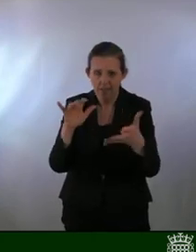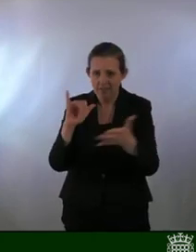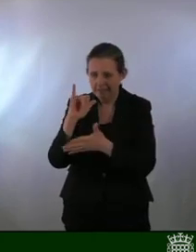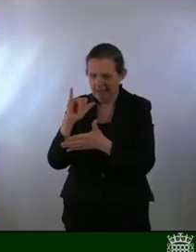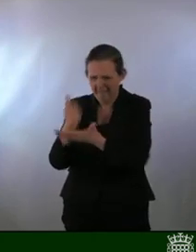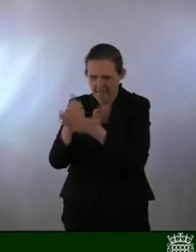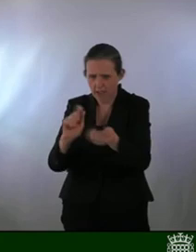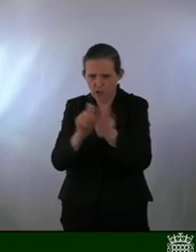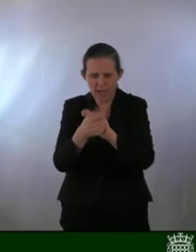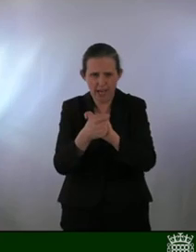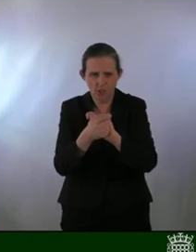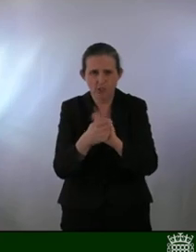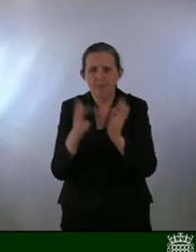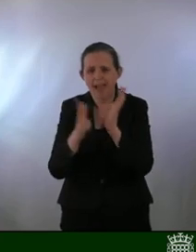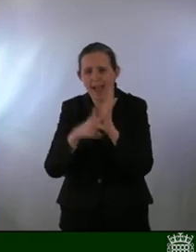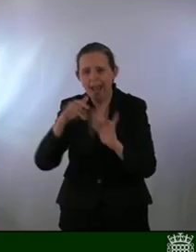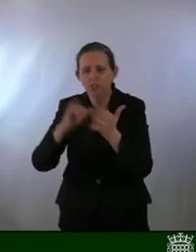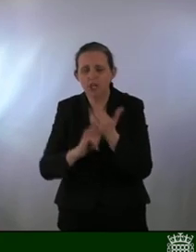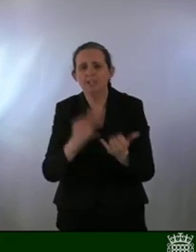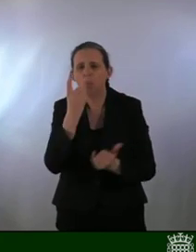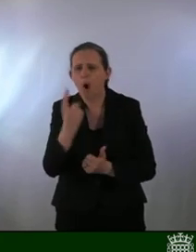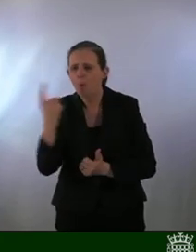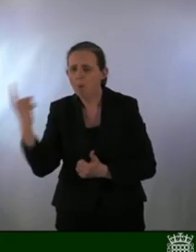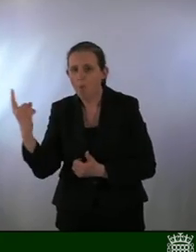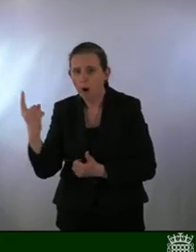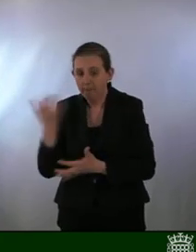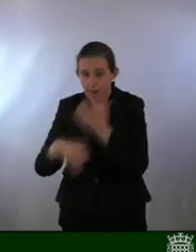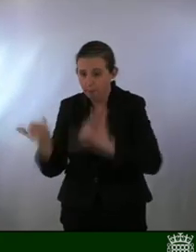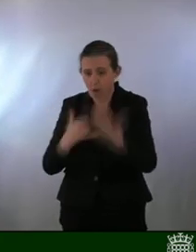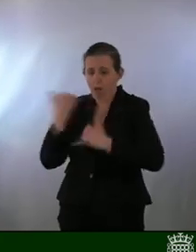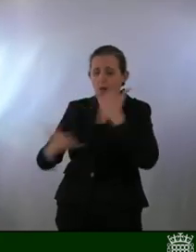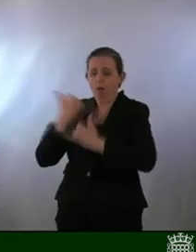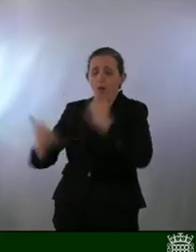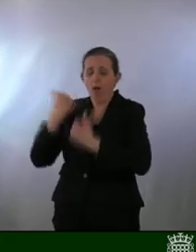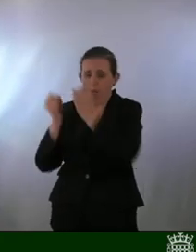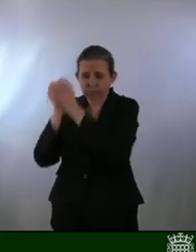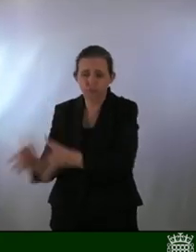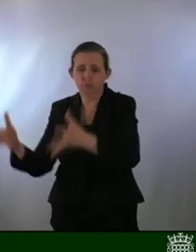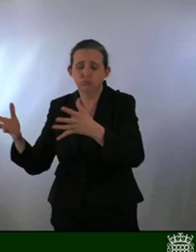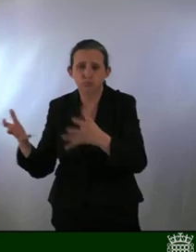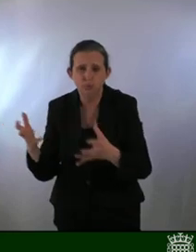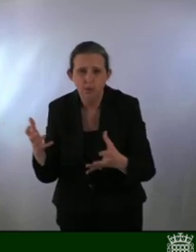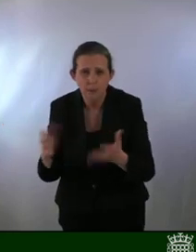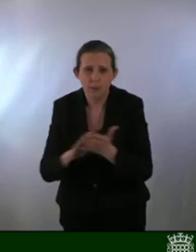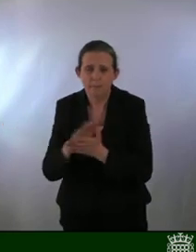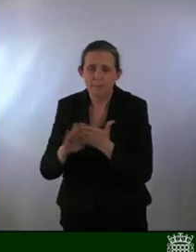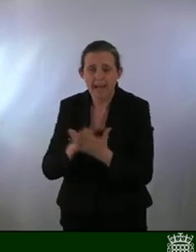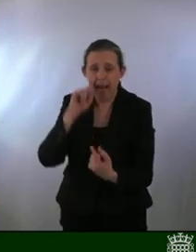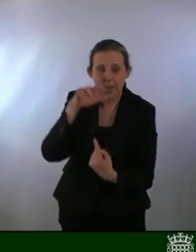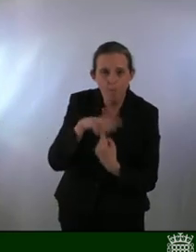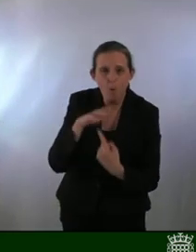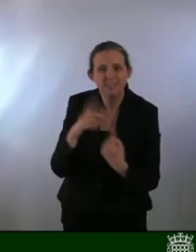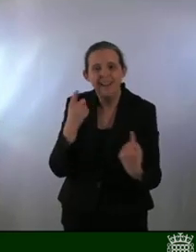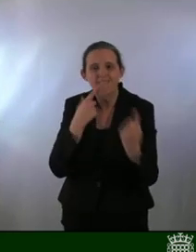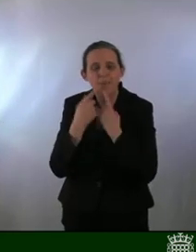mad. 111 call handlers are asking that the script changes in real time because without it